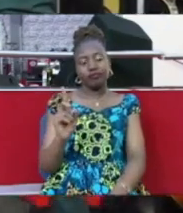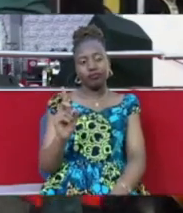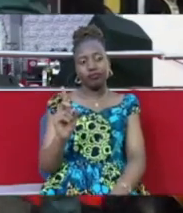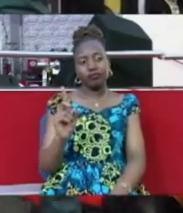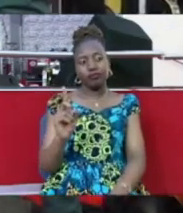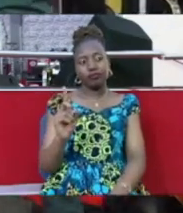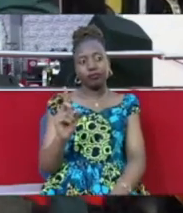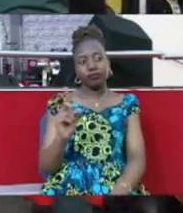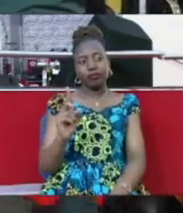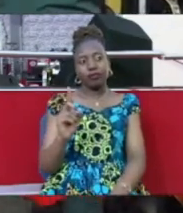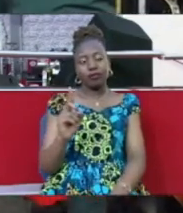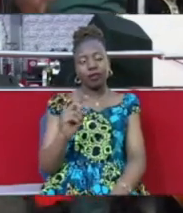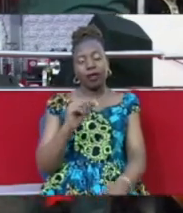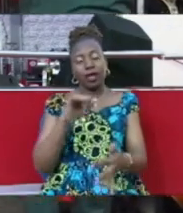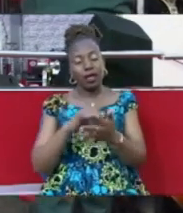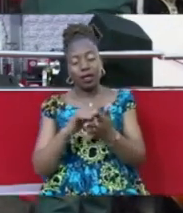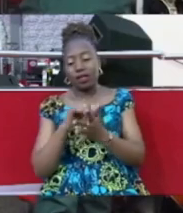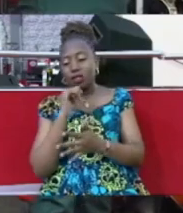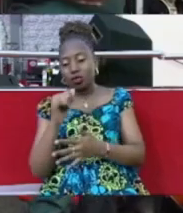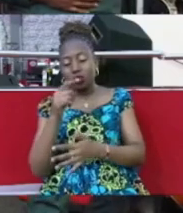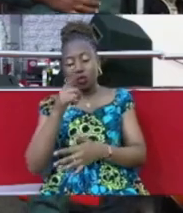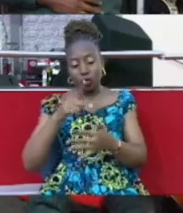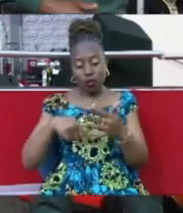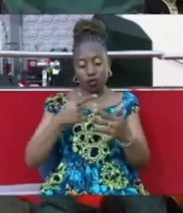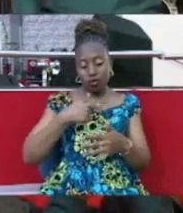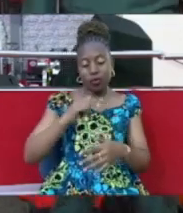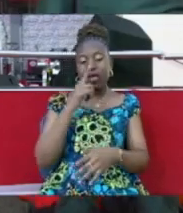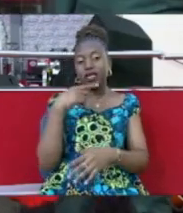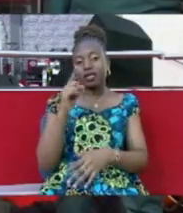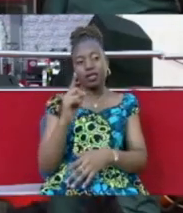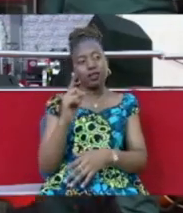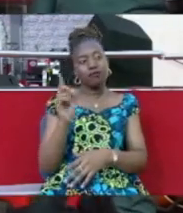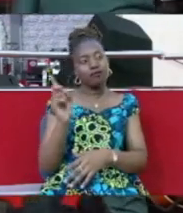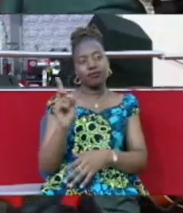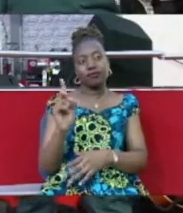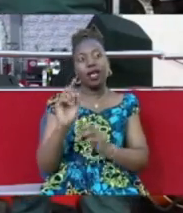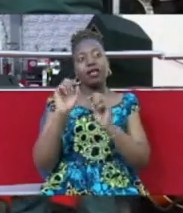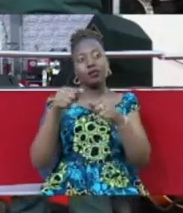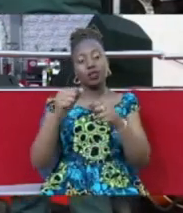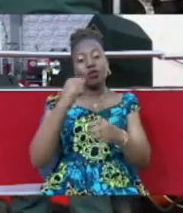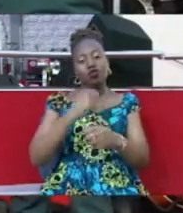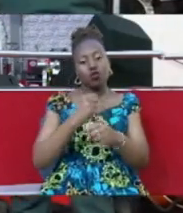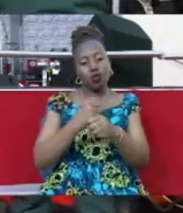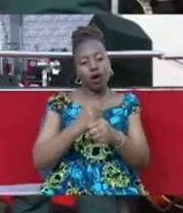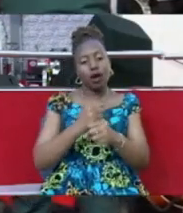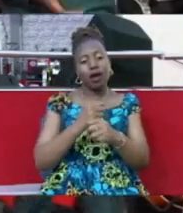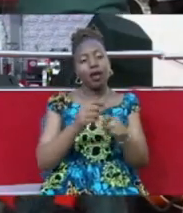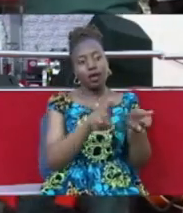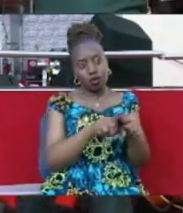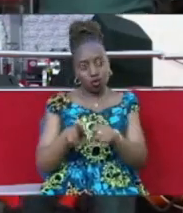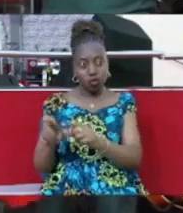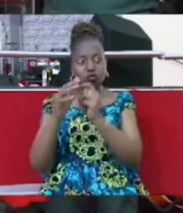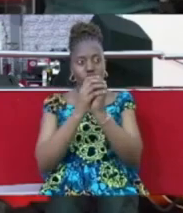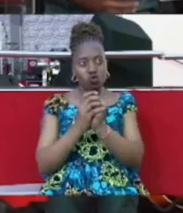is not what we are saying, brethren. Hatusemi uanze kupiga kelele kazini ya kwamba unaabudu. You can still be working and worshiping. Unaweza kuwa ukifanya kazi na